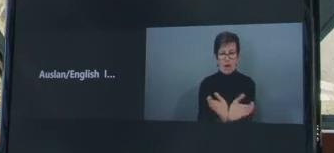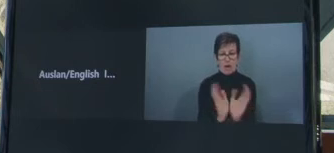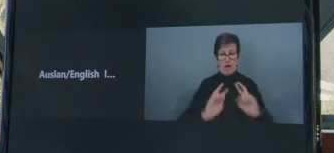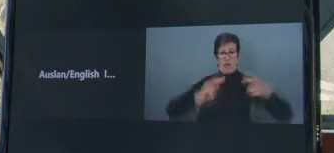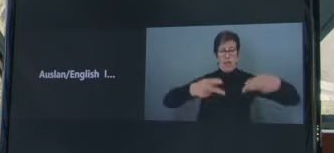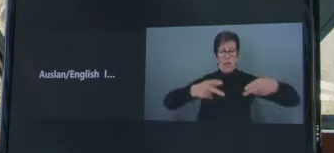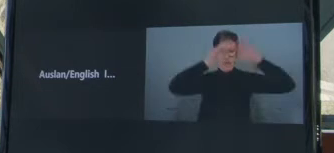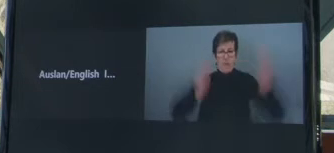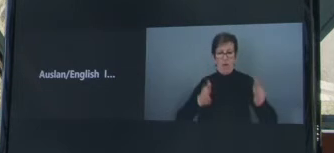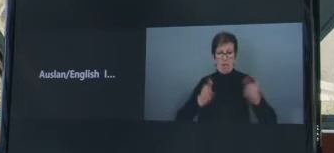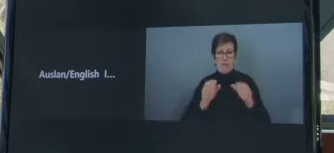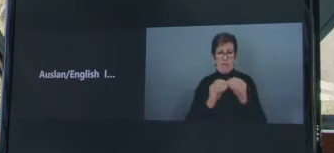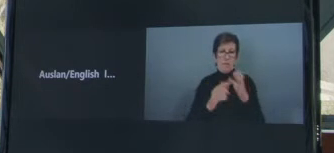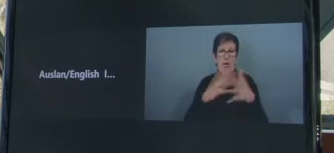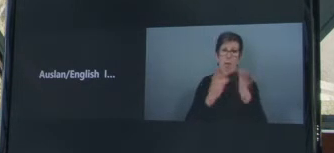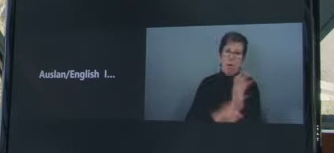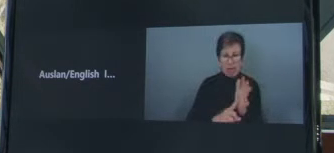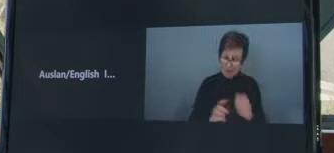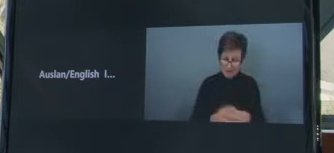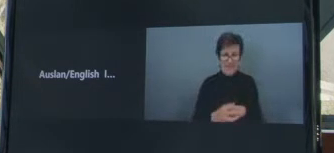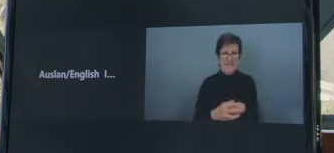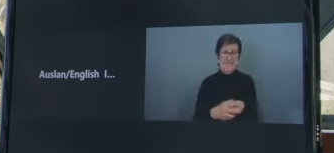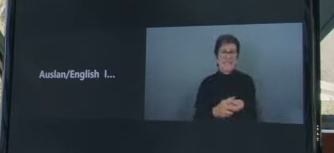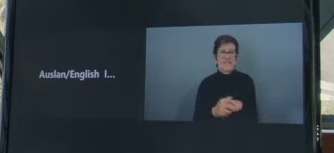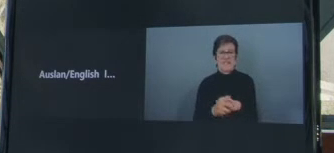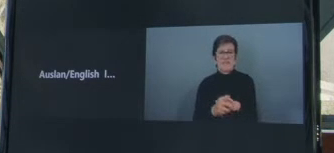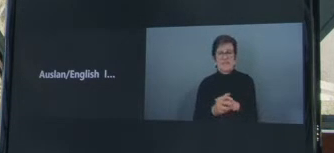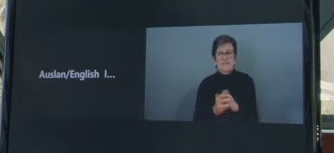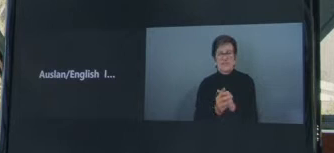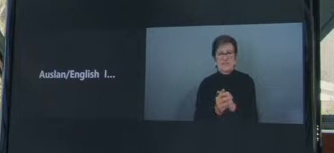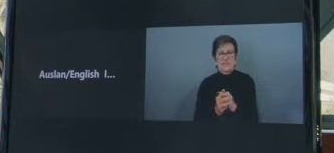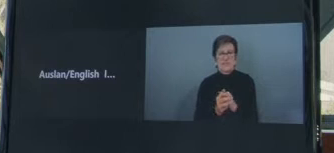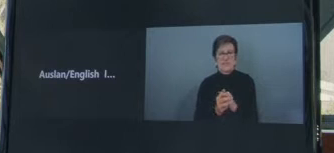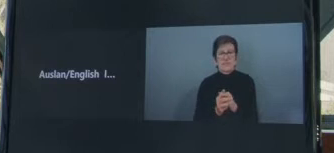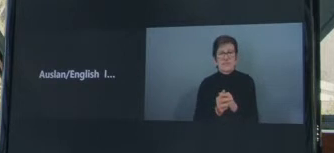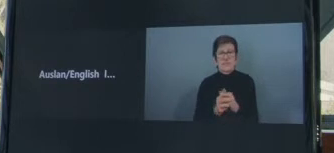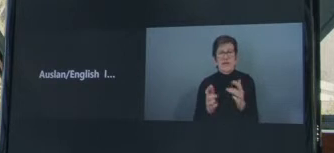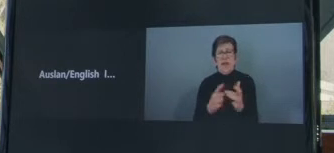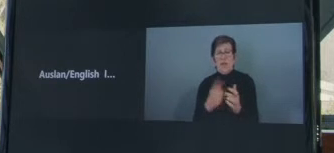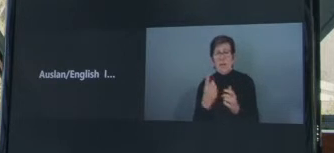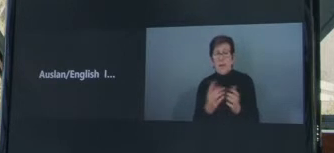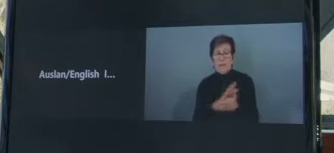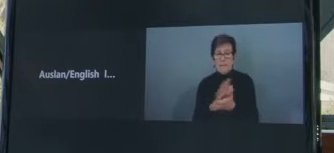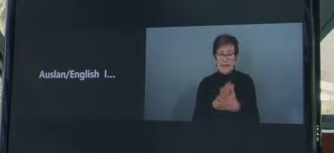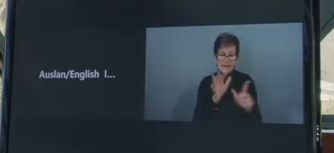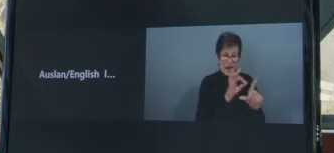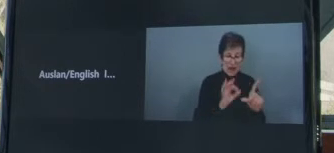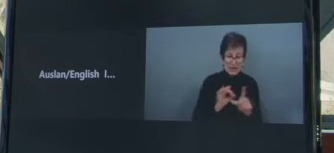And the last model is something that really addresses and allows architects and designers to